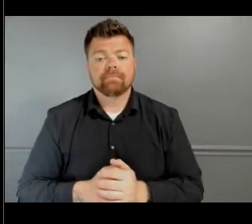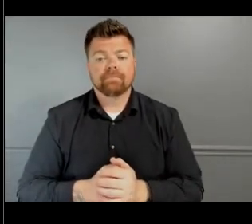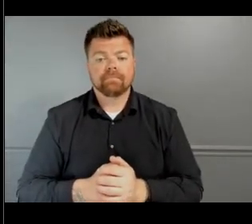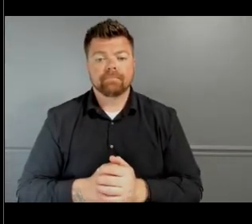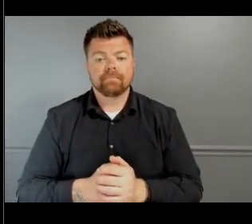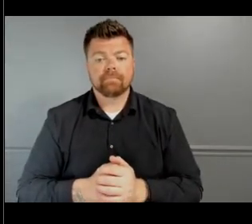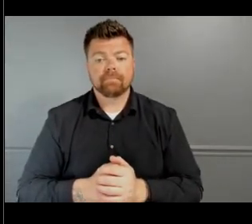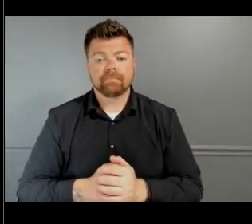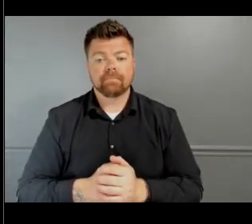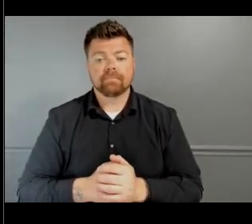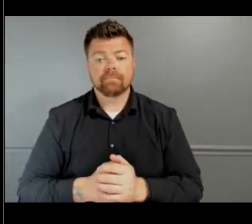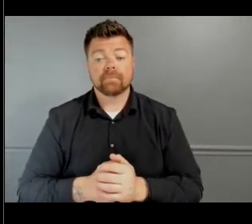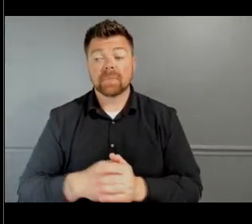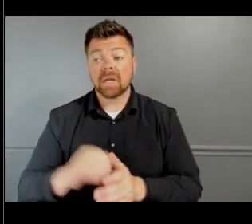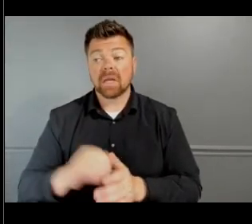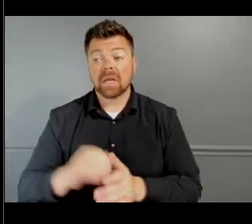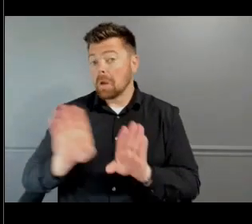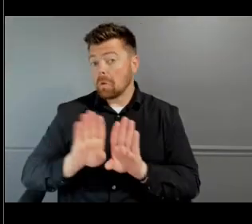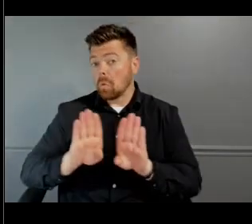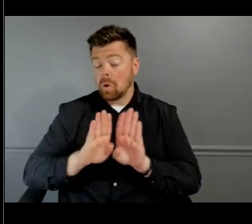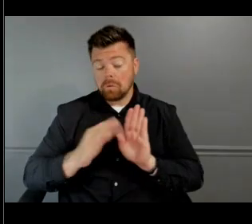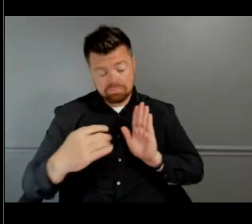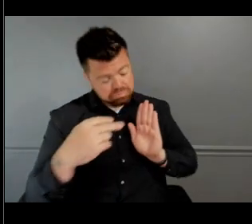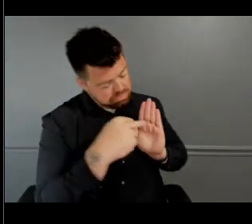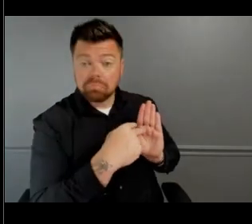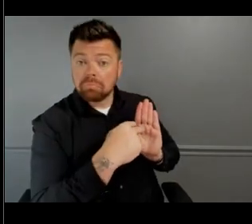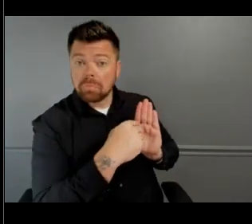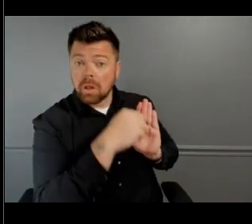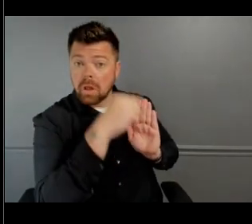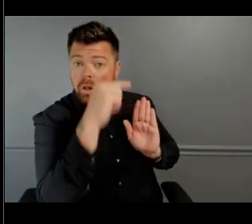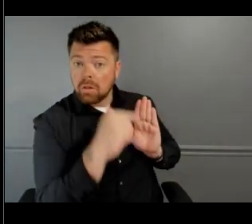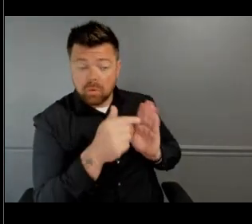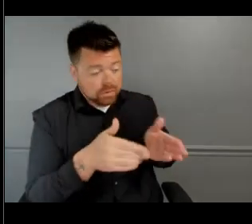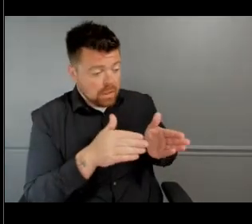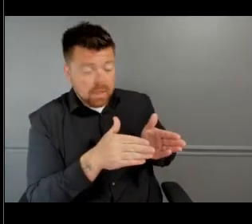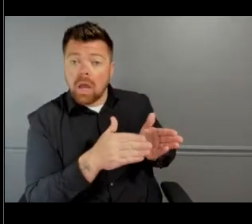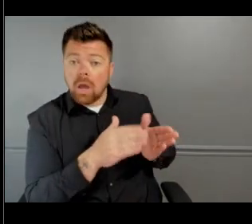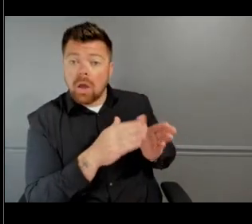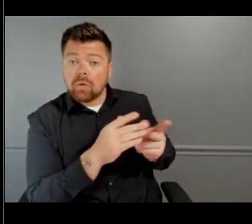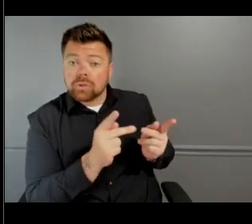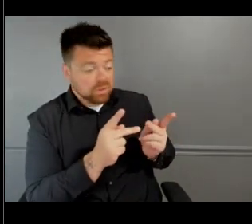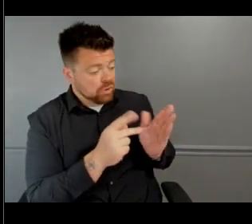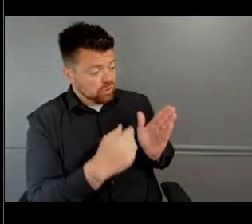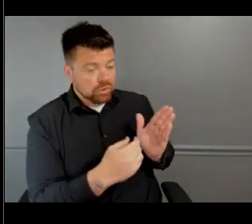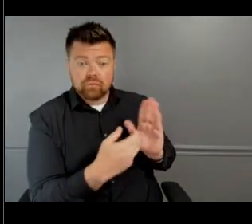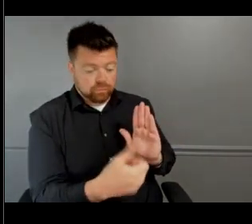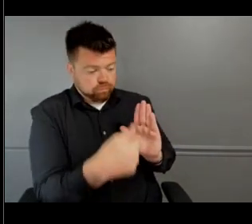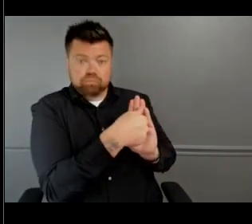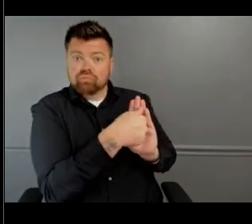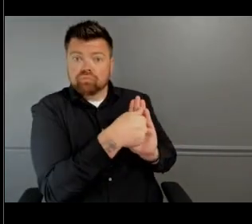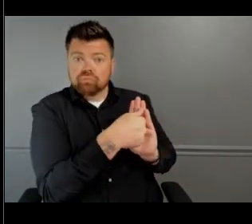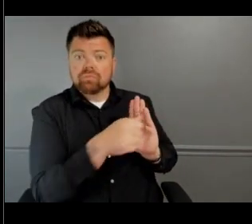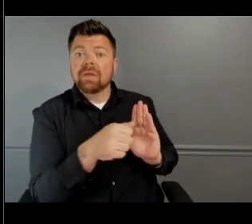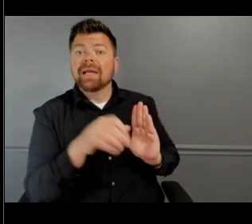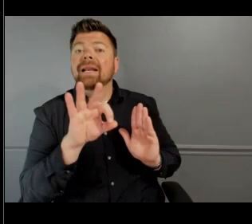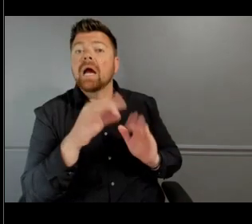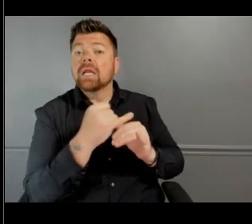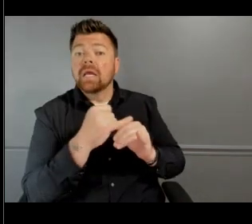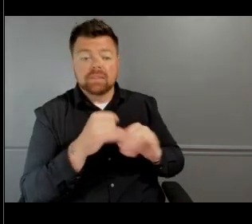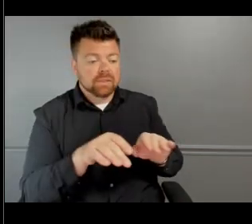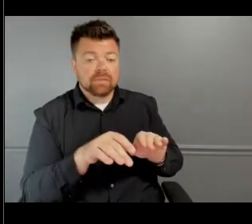For the back wall, the lowest allowed position for the grab bar is 9 inches above